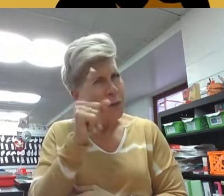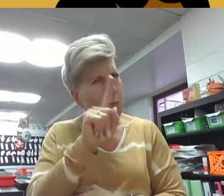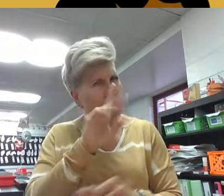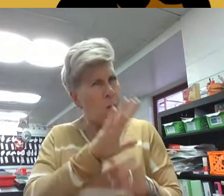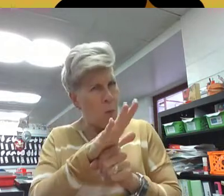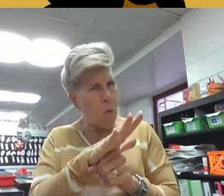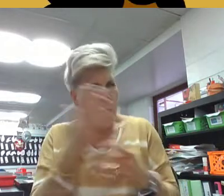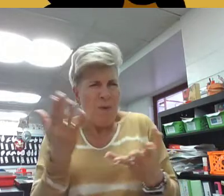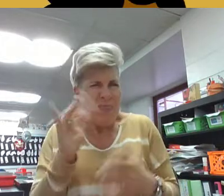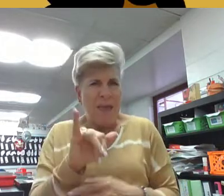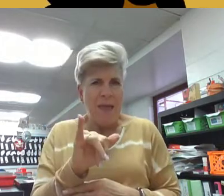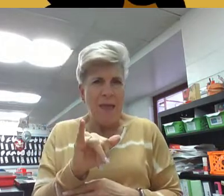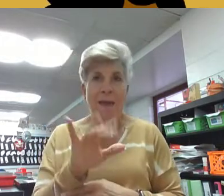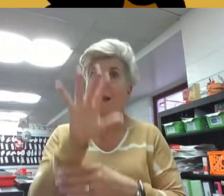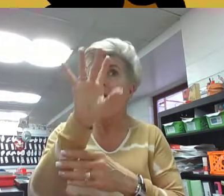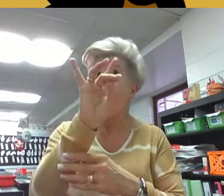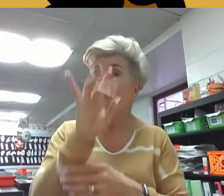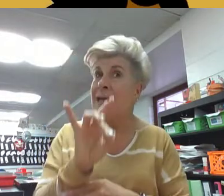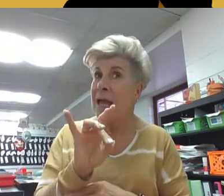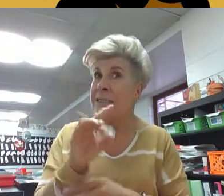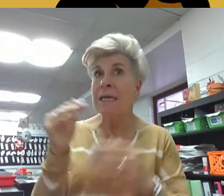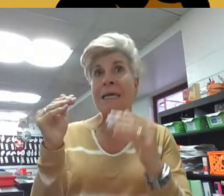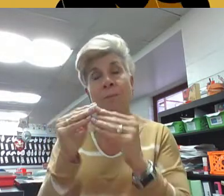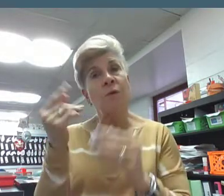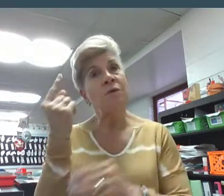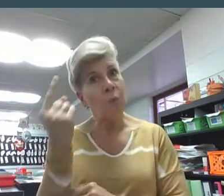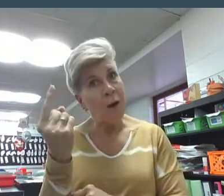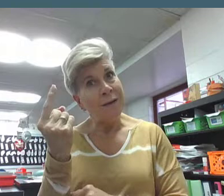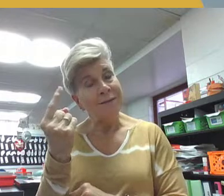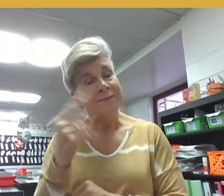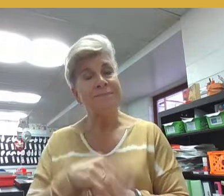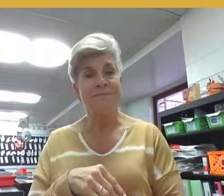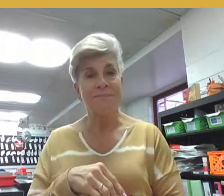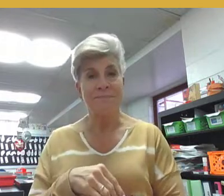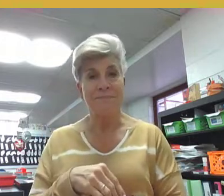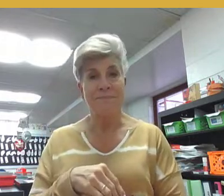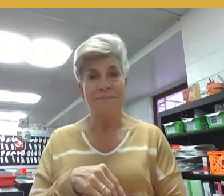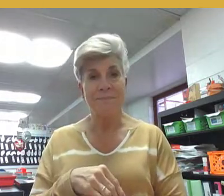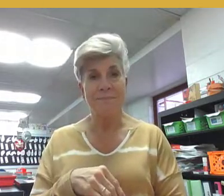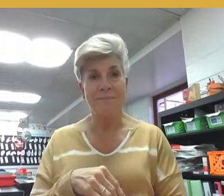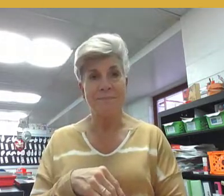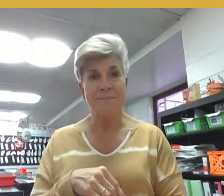much 1 whole is. In this case, 8 eighths is 1 whole.